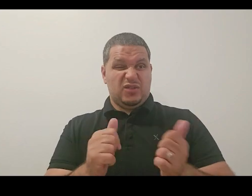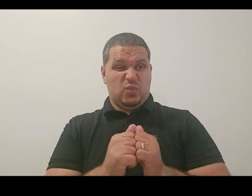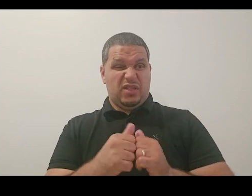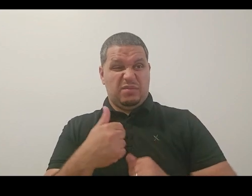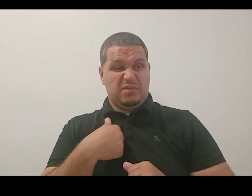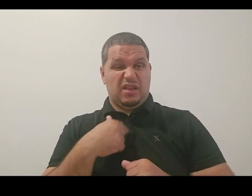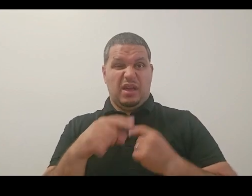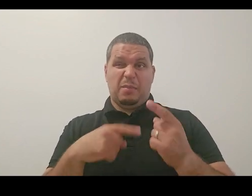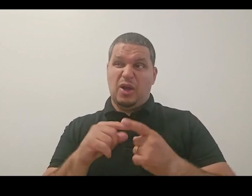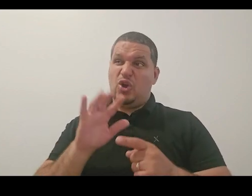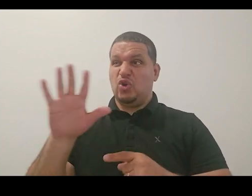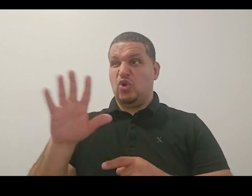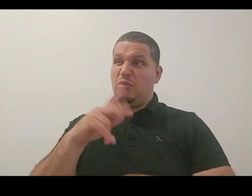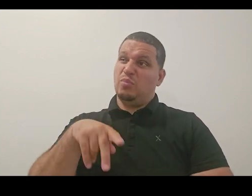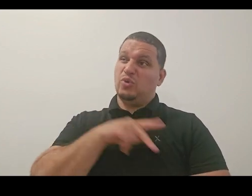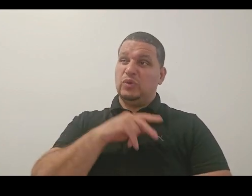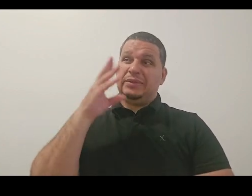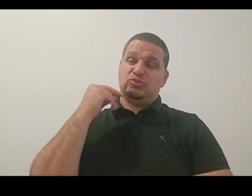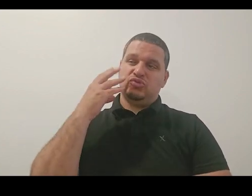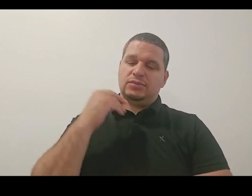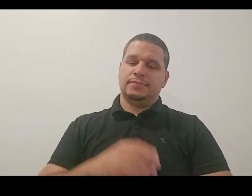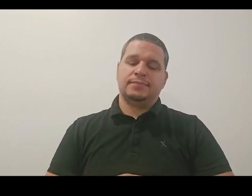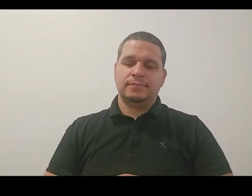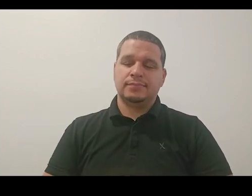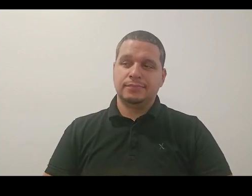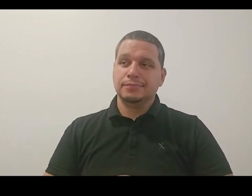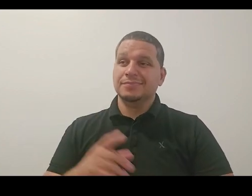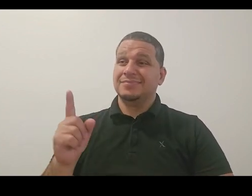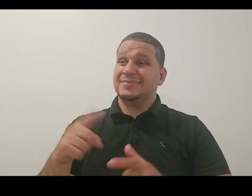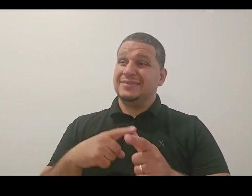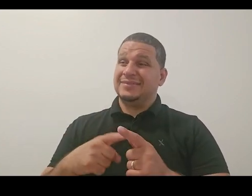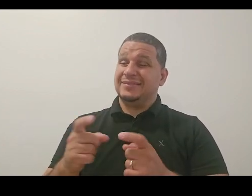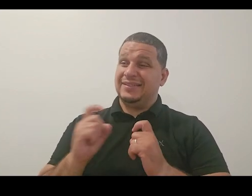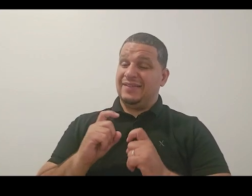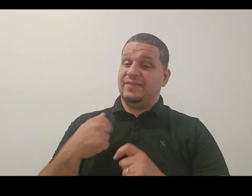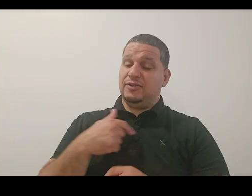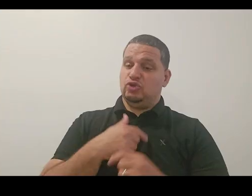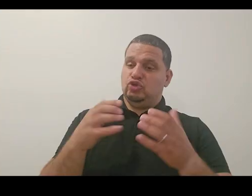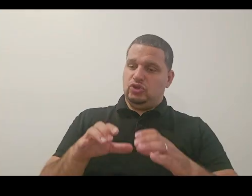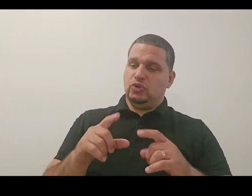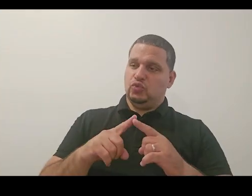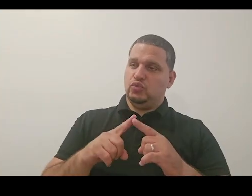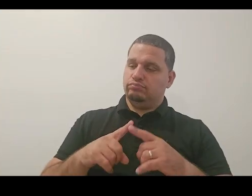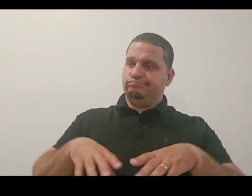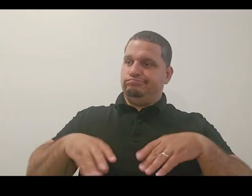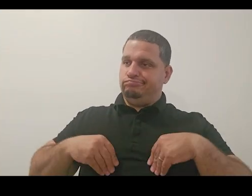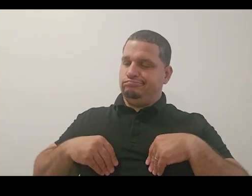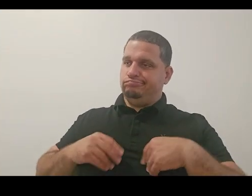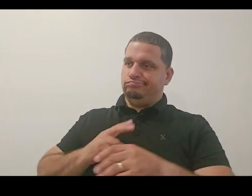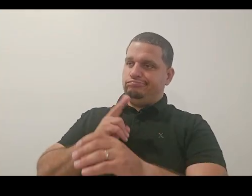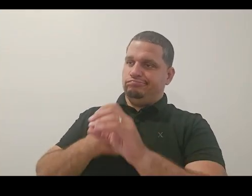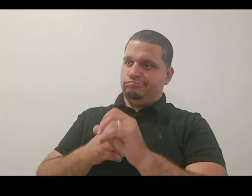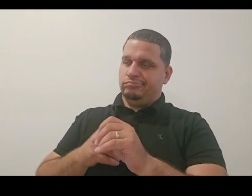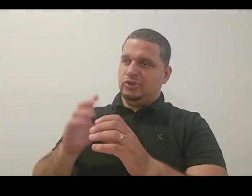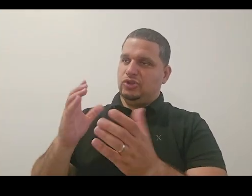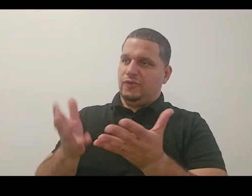you want to have this conversation with me about your personal experience? And give us a chance to opt into that conversation